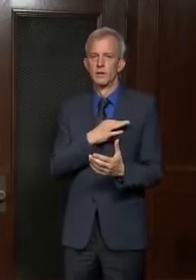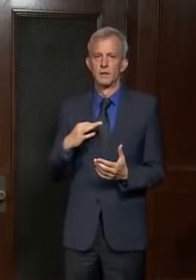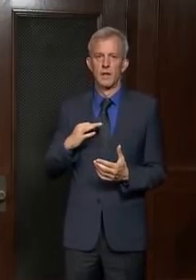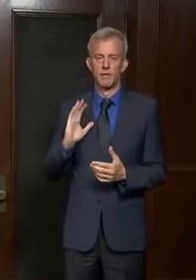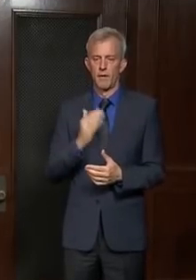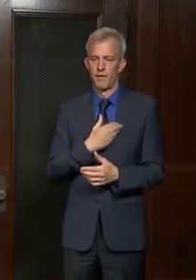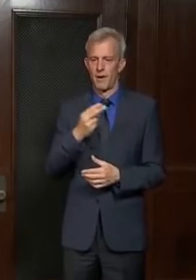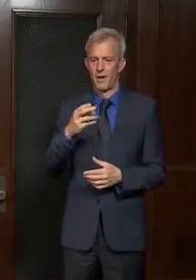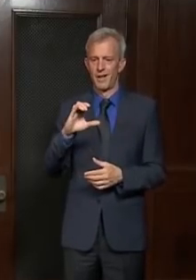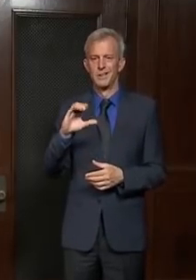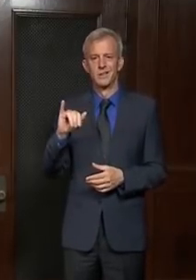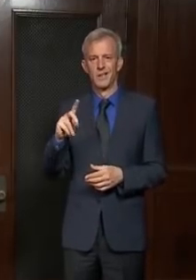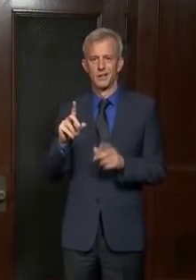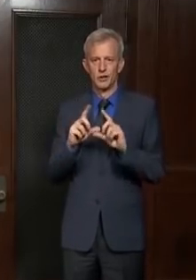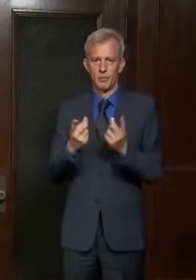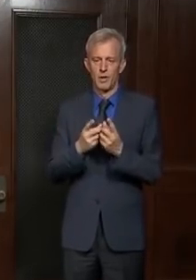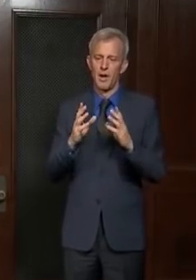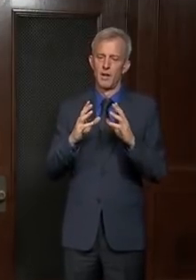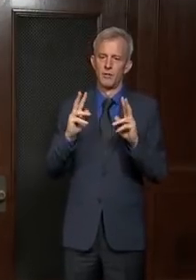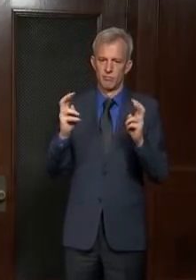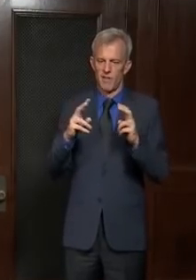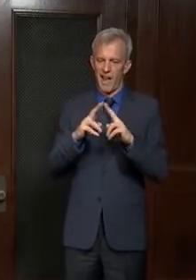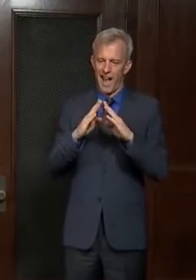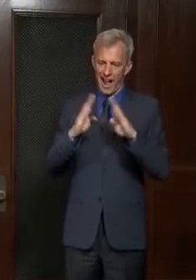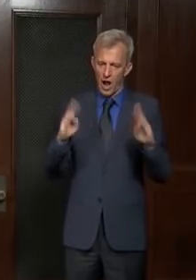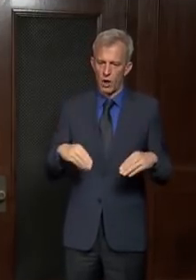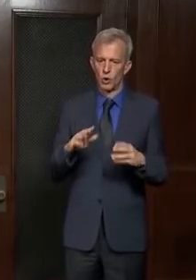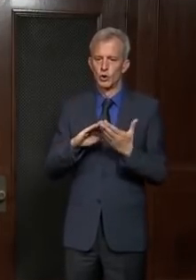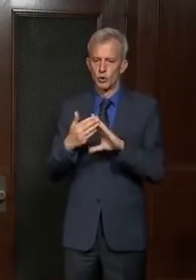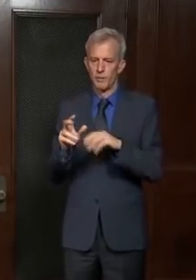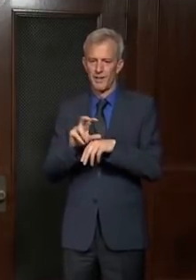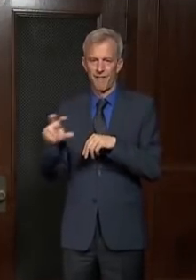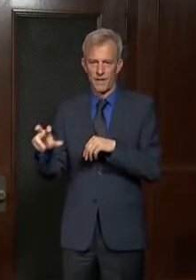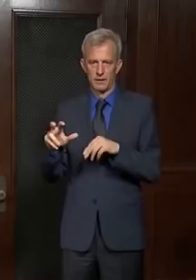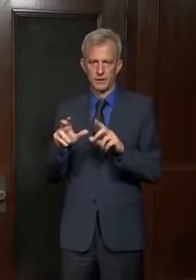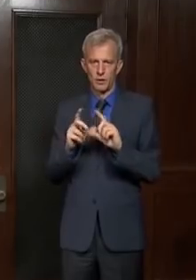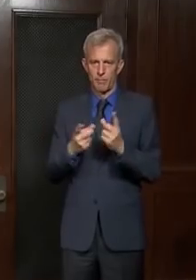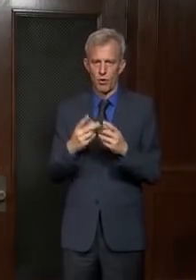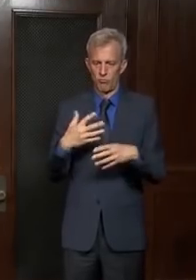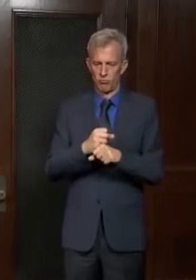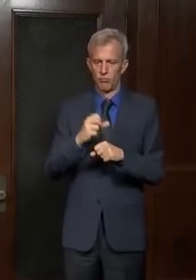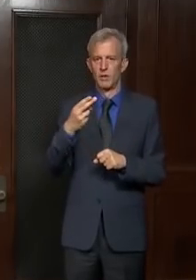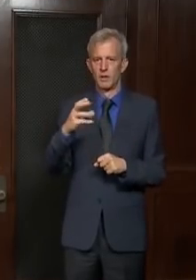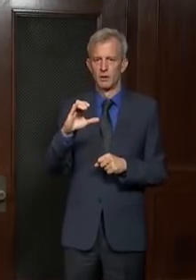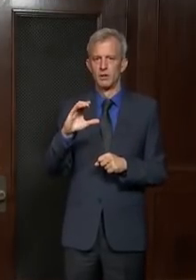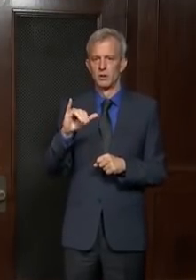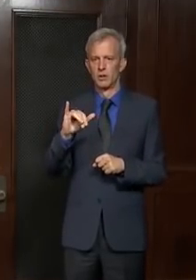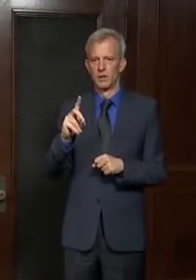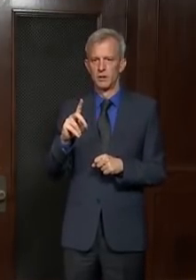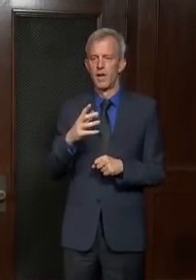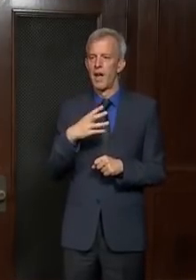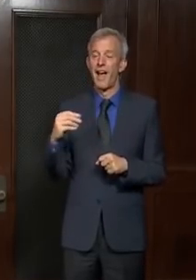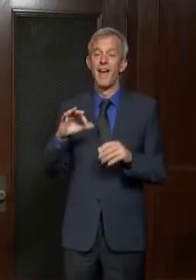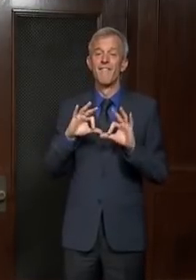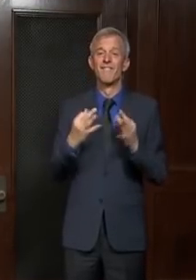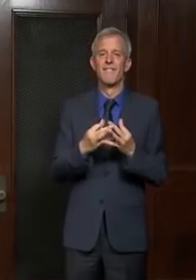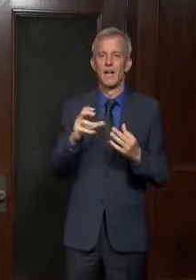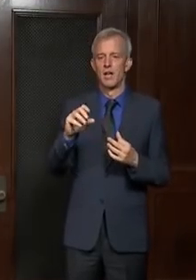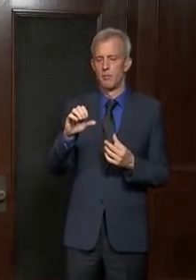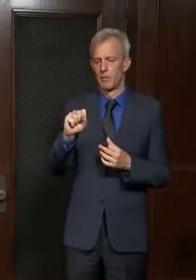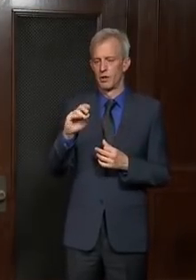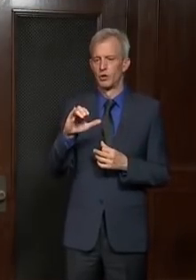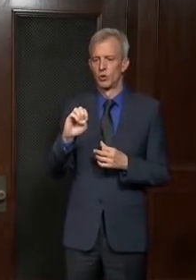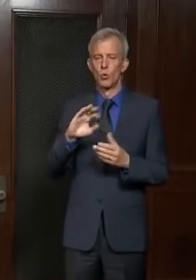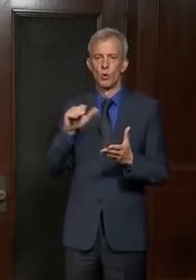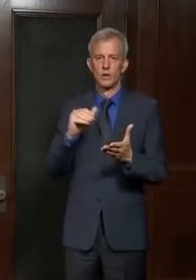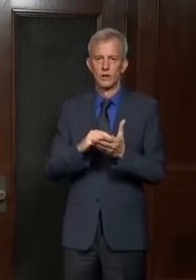HCID department, our Housing Community Investment Department, and our Family Source Centers, which have been there for years for LA City residents,